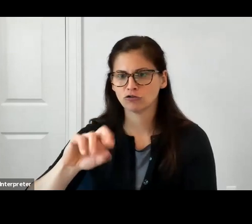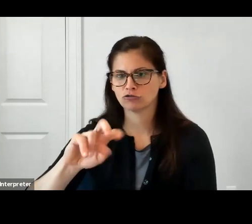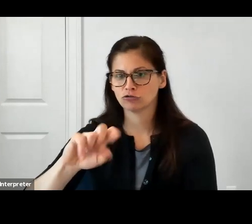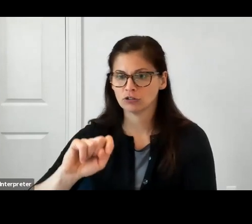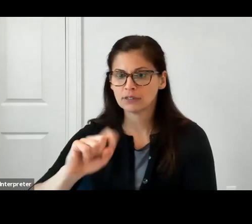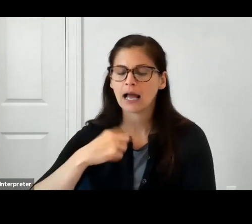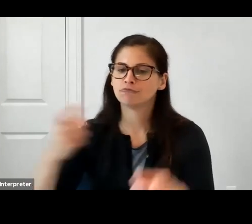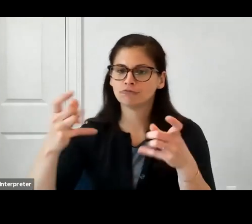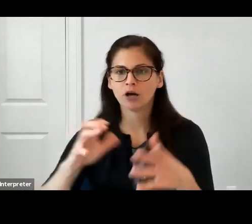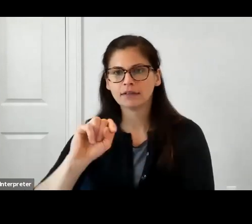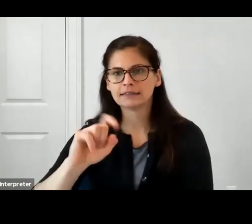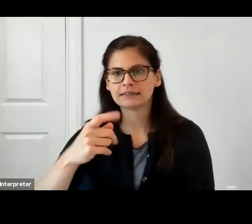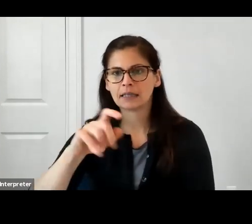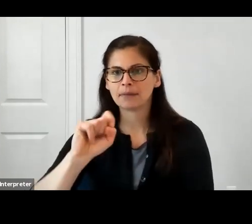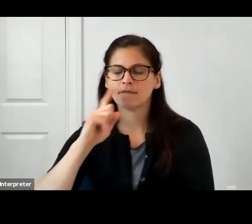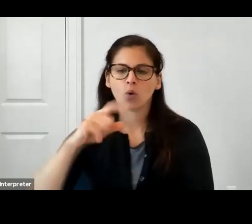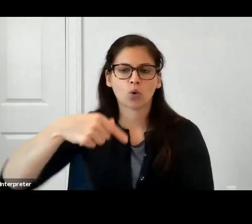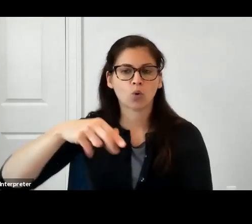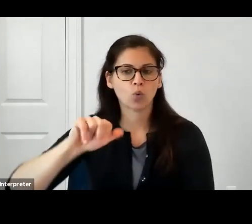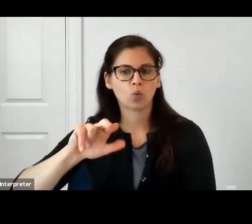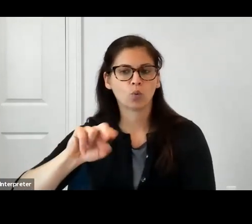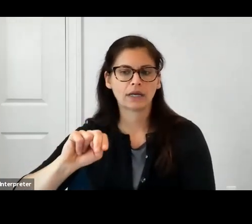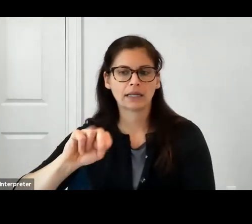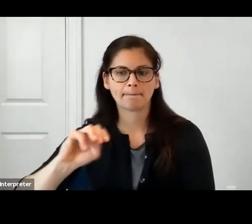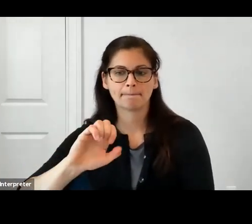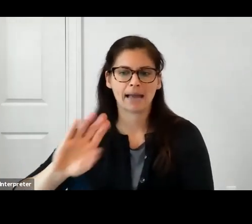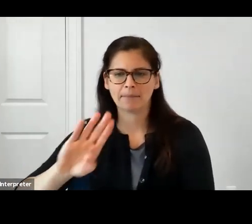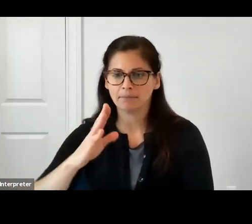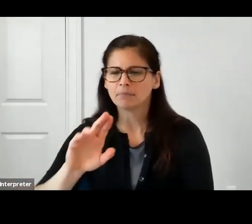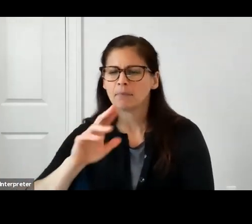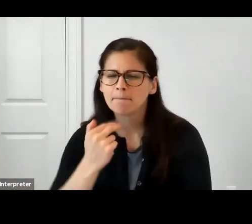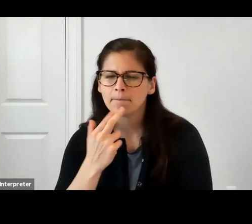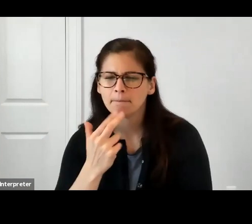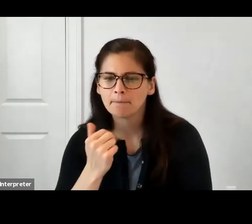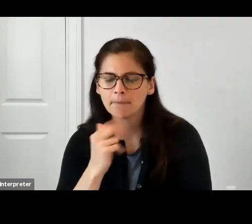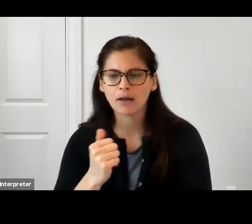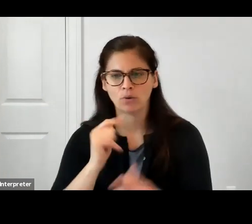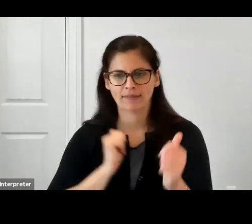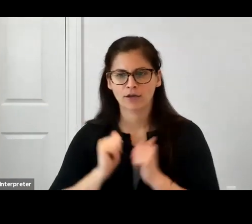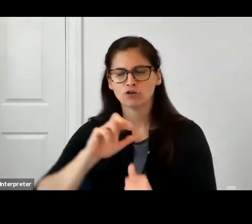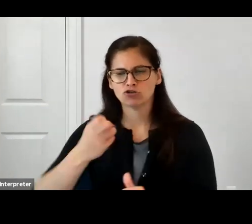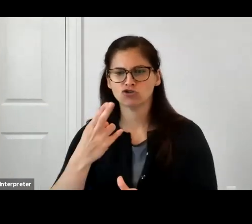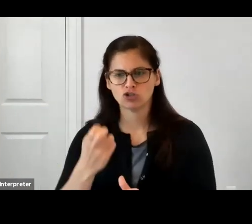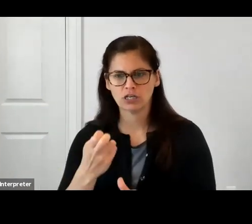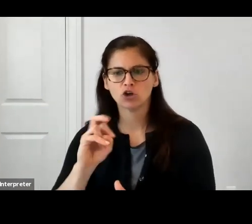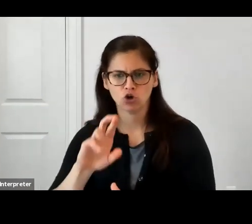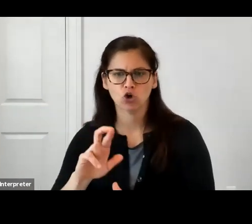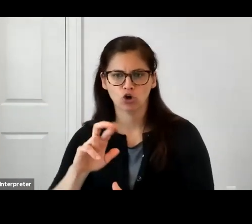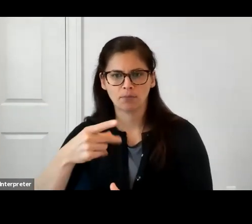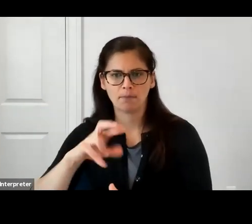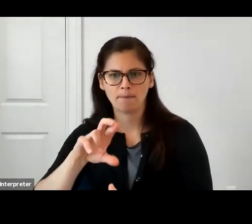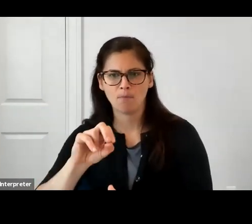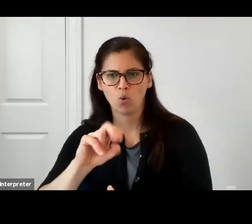The Tempest for Queen Mab, a micro theater. I use she, her, hers pronouns, and I am a white woman in her